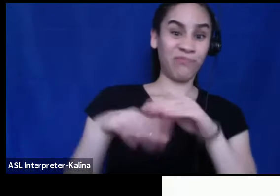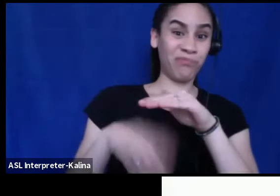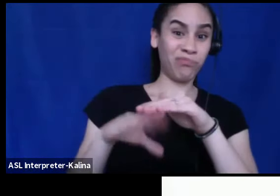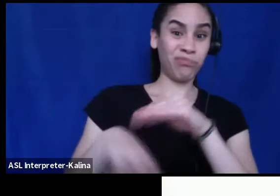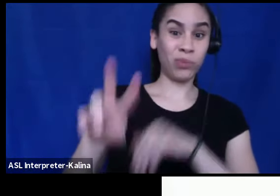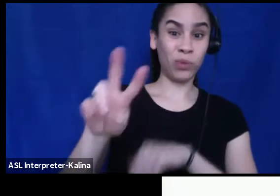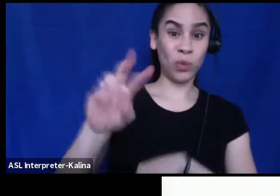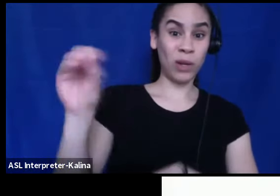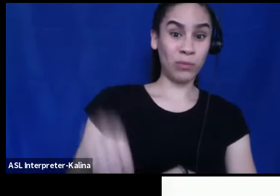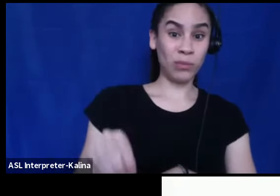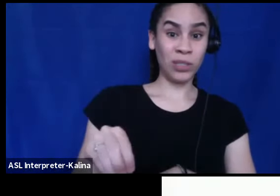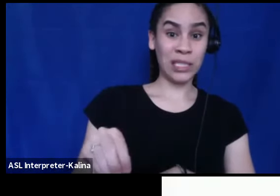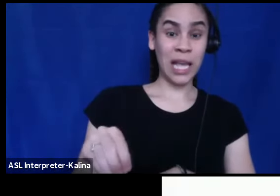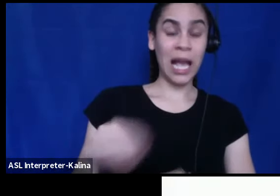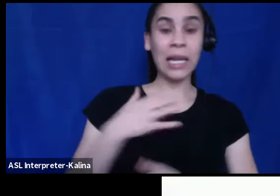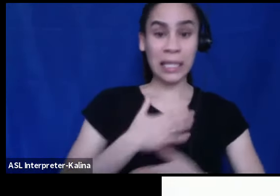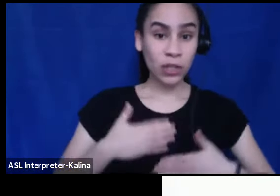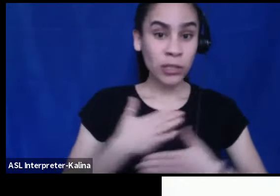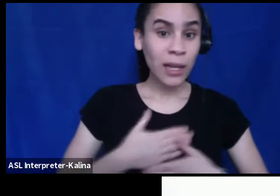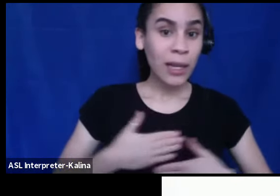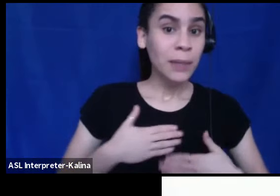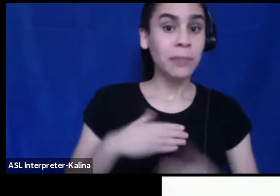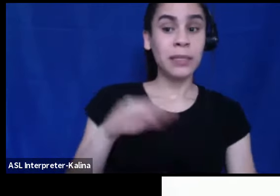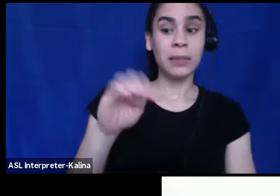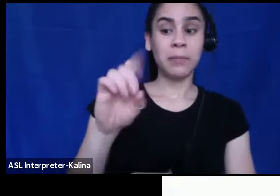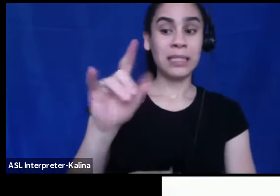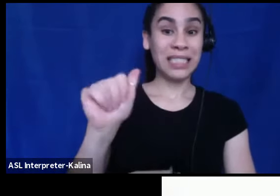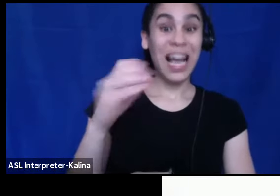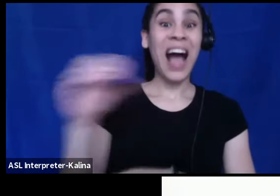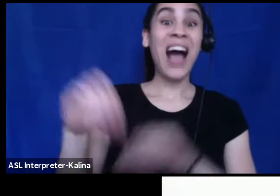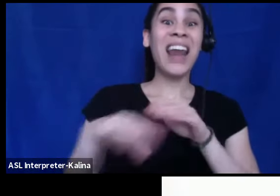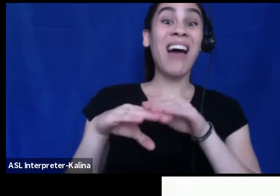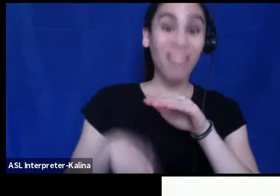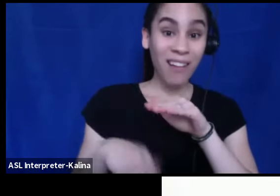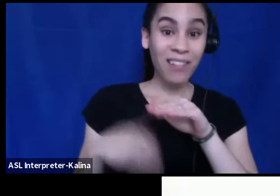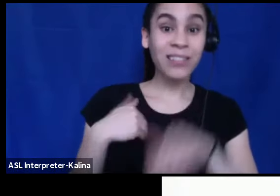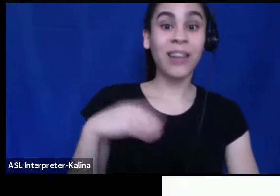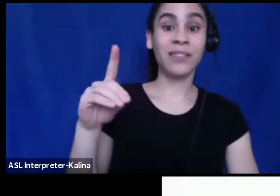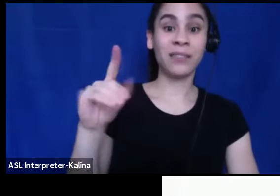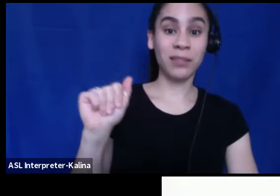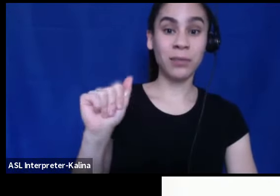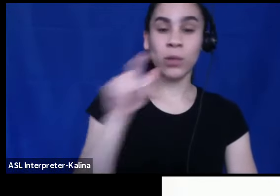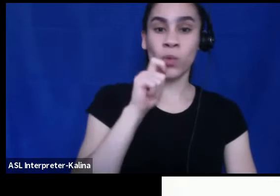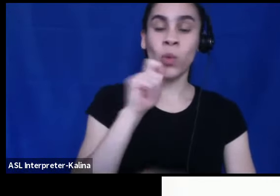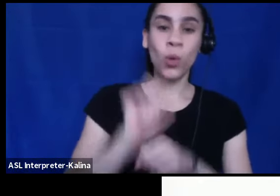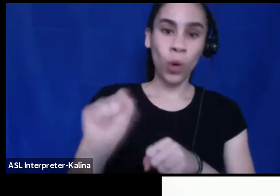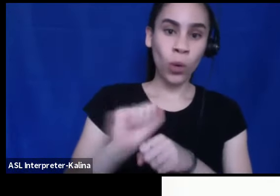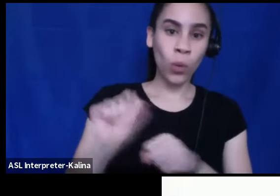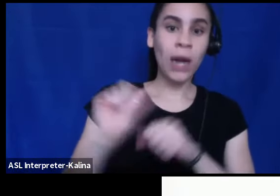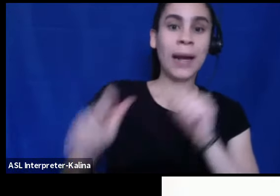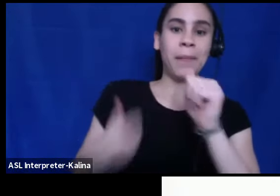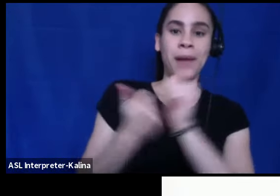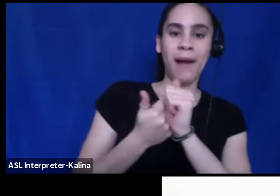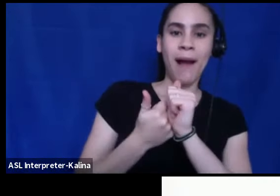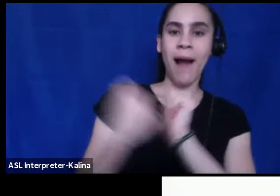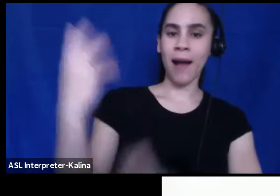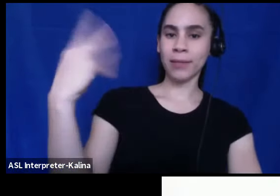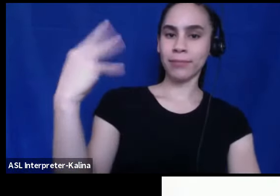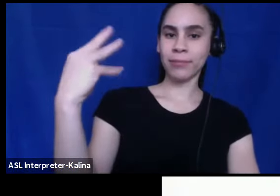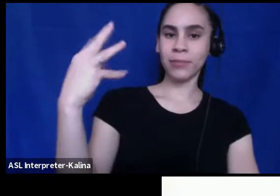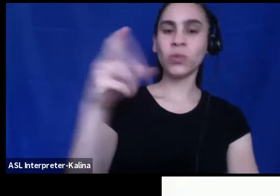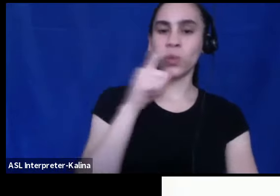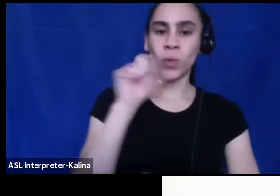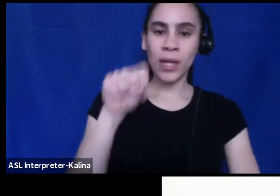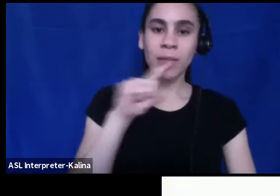and in entertainment, and even less do we have people with disabilities working behind the camera to tell those stories. So that is